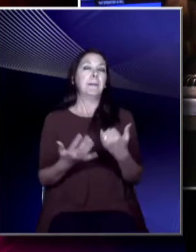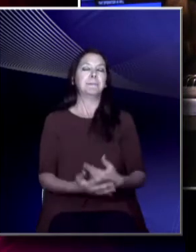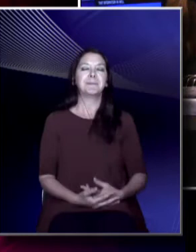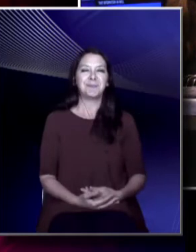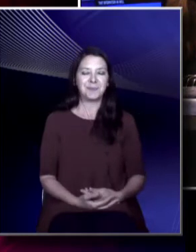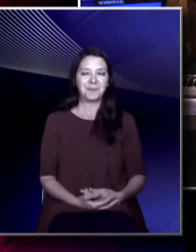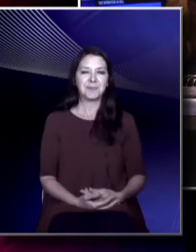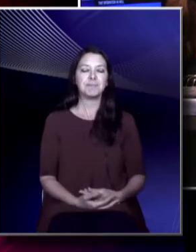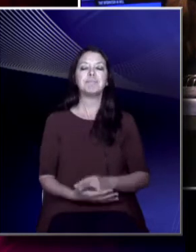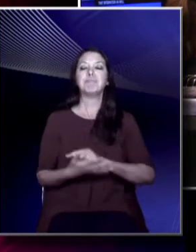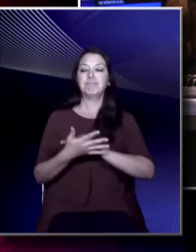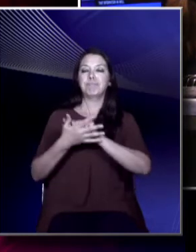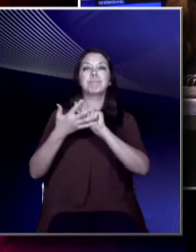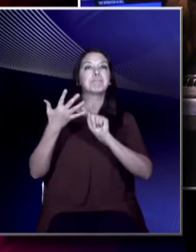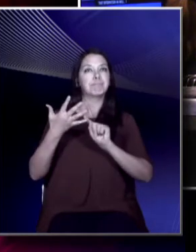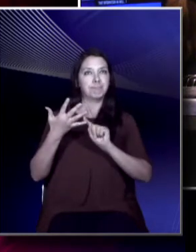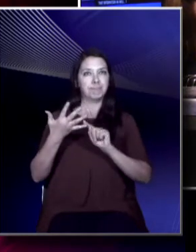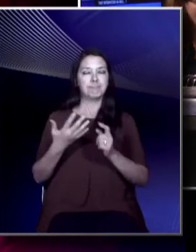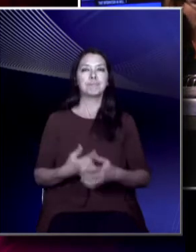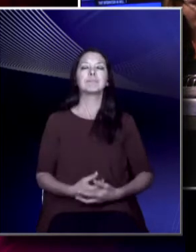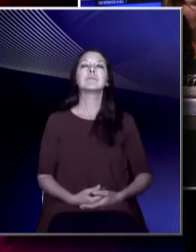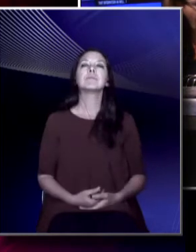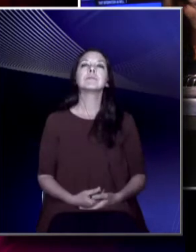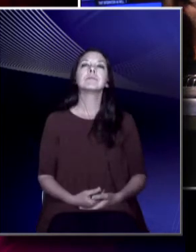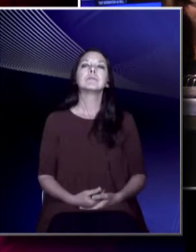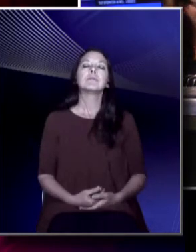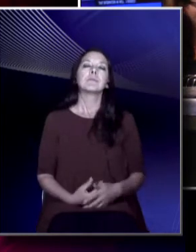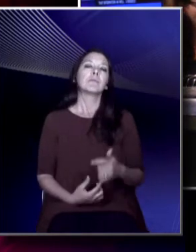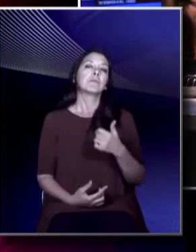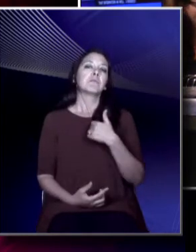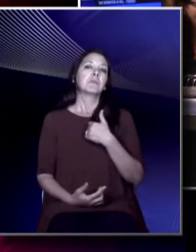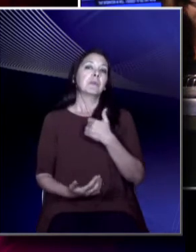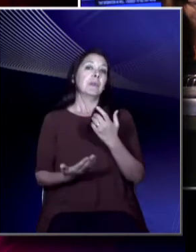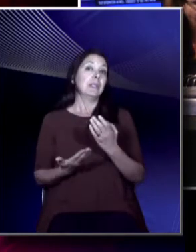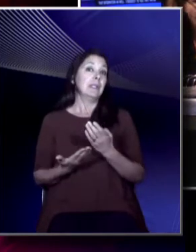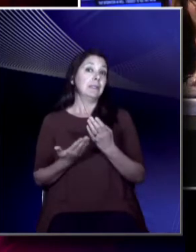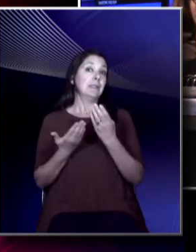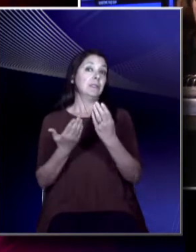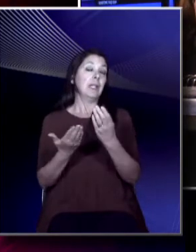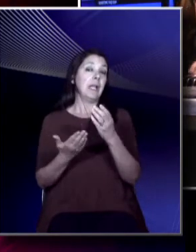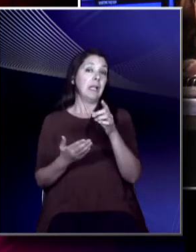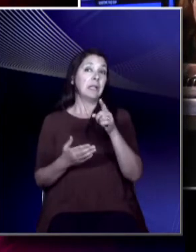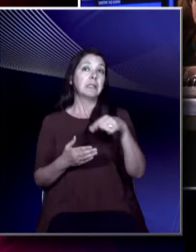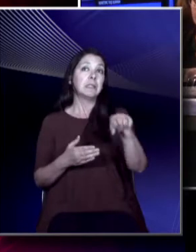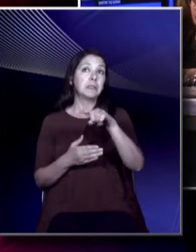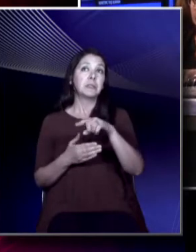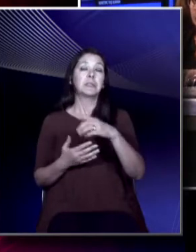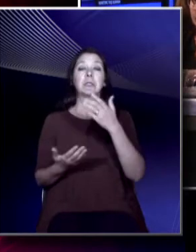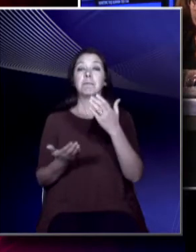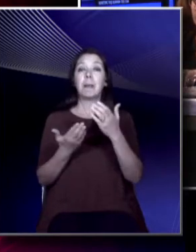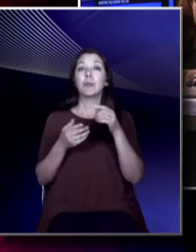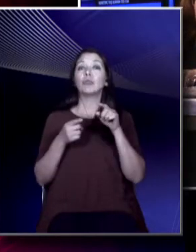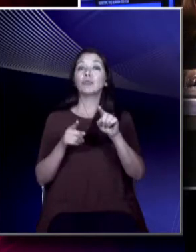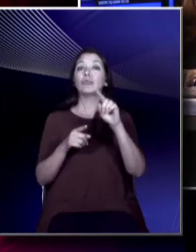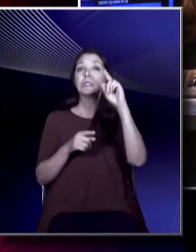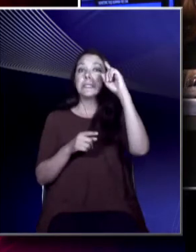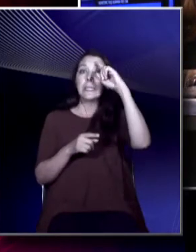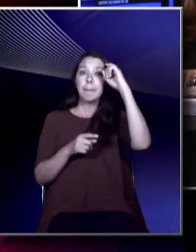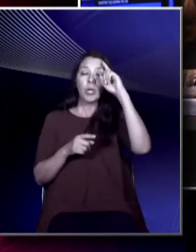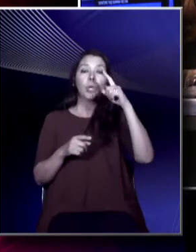I suggest to you that maybe sometime this summer we can get together and that